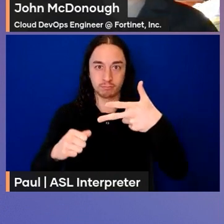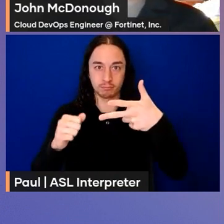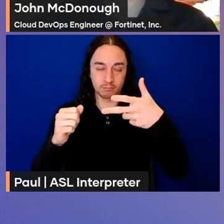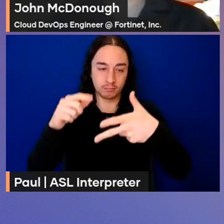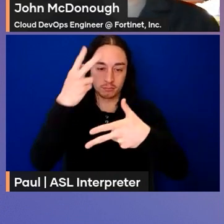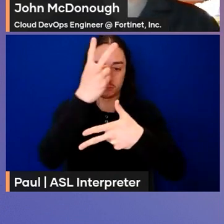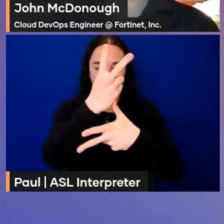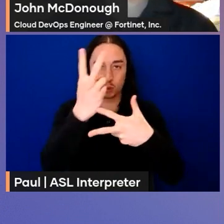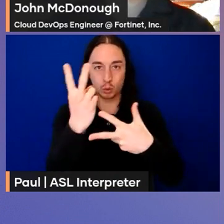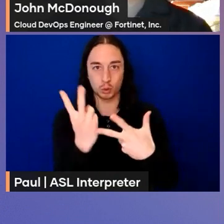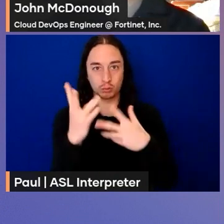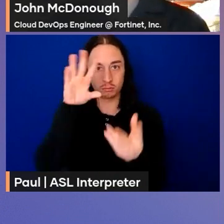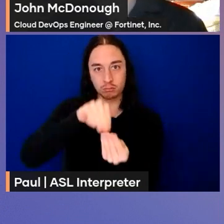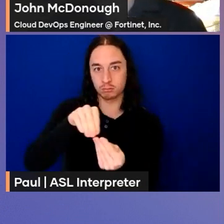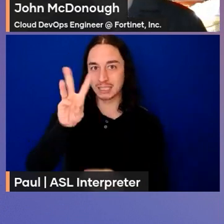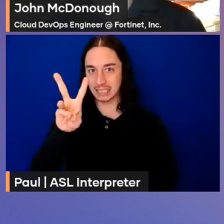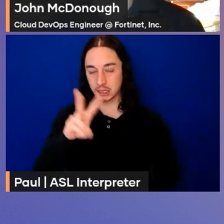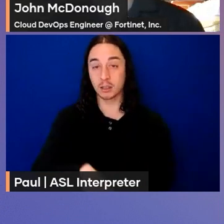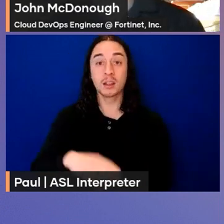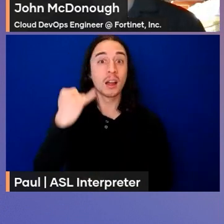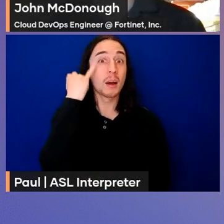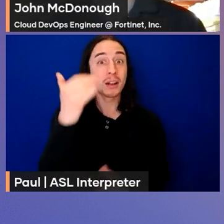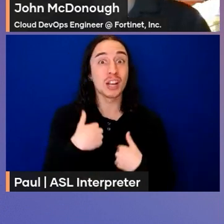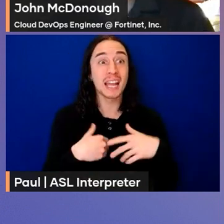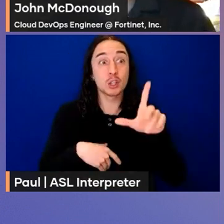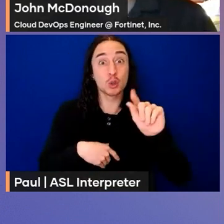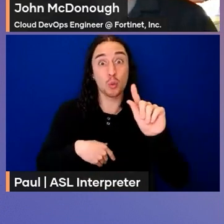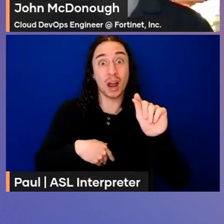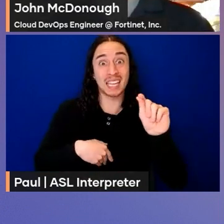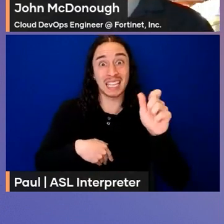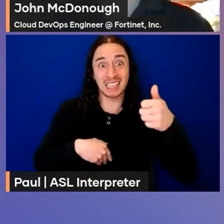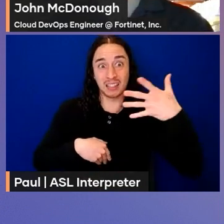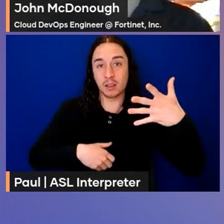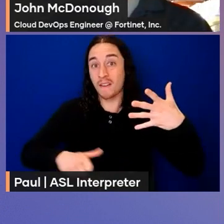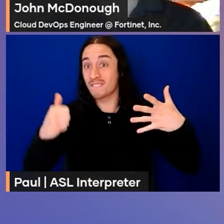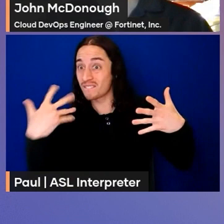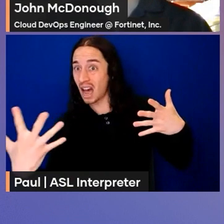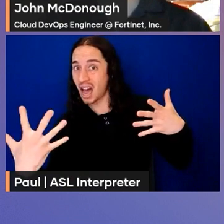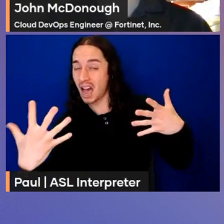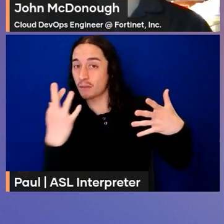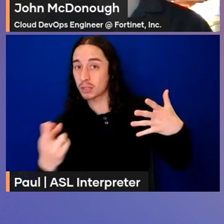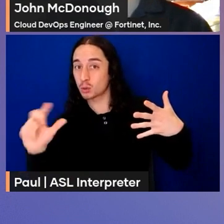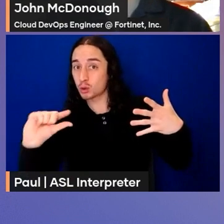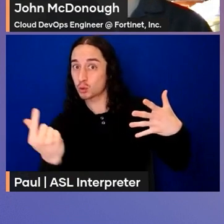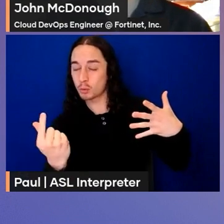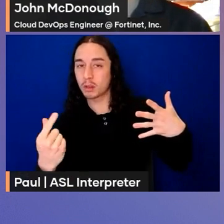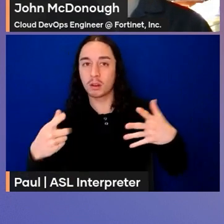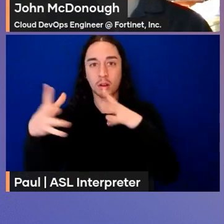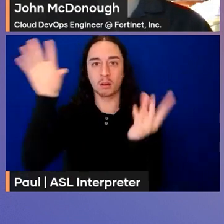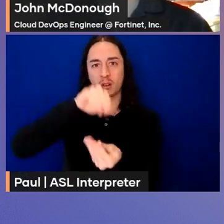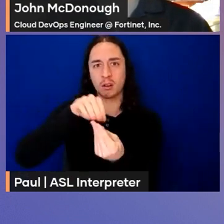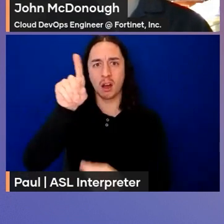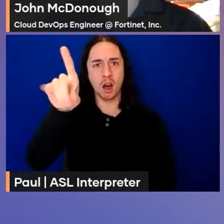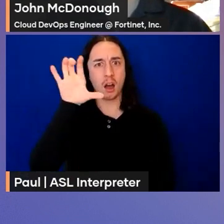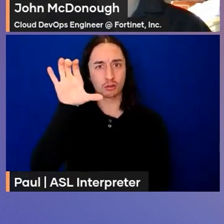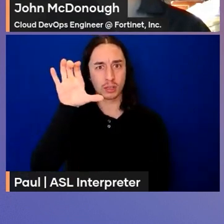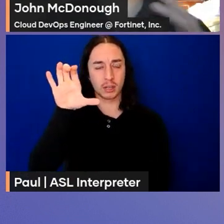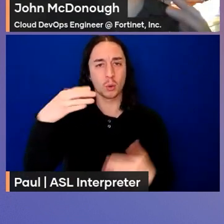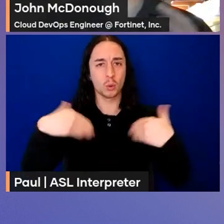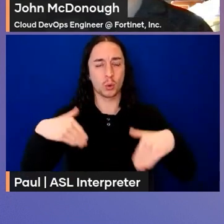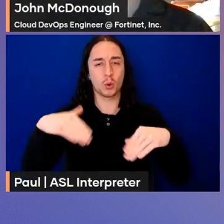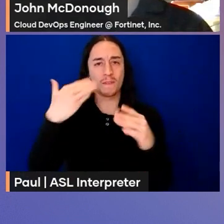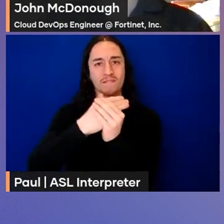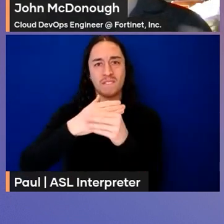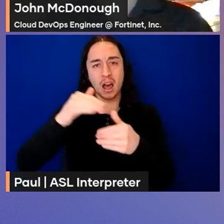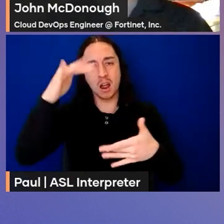if I had 20 users and 5 resource groups. Well, that would be 100. And my file would be extremely long. And even with all the